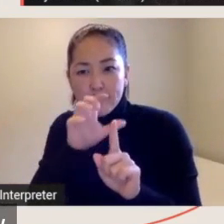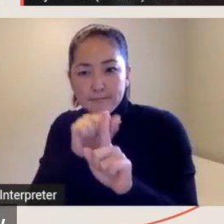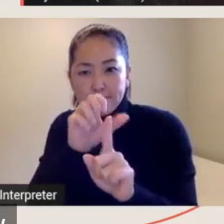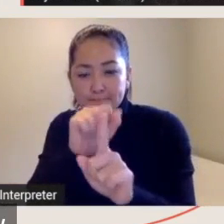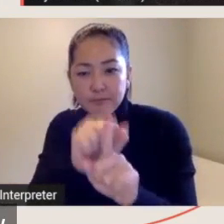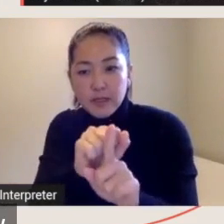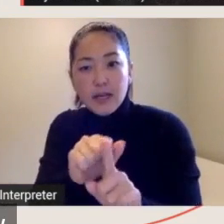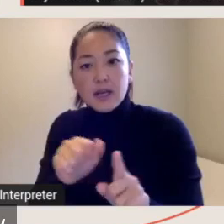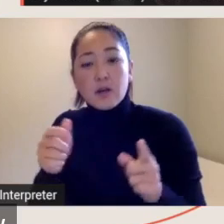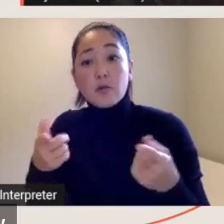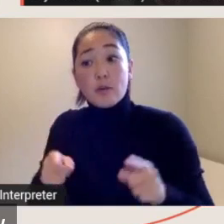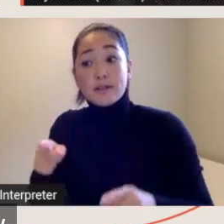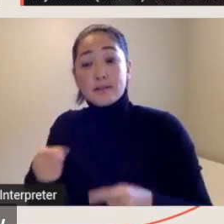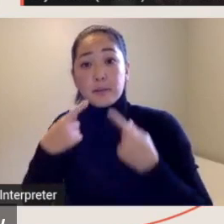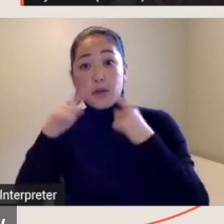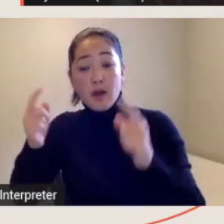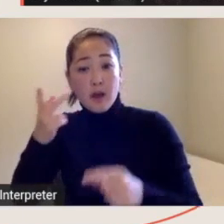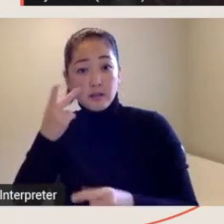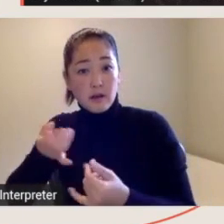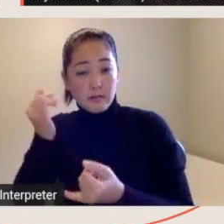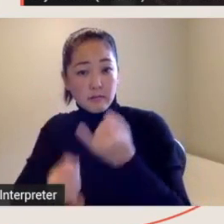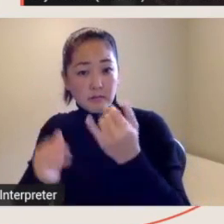finally saw it, what her reaction